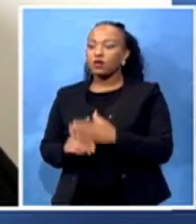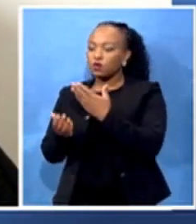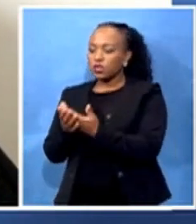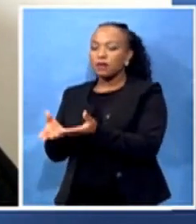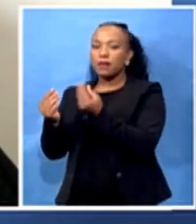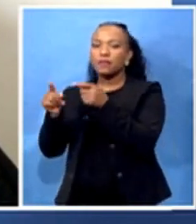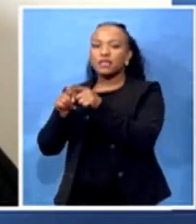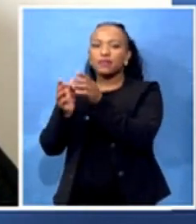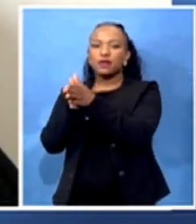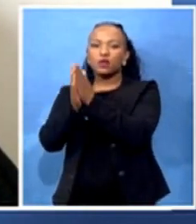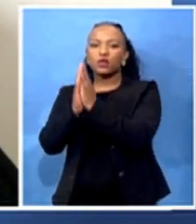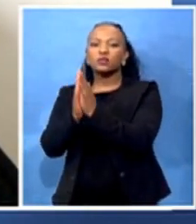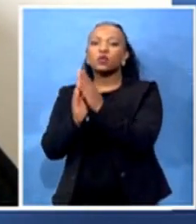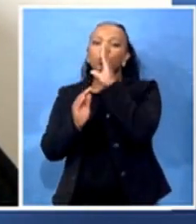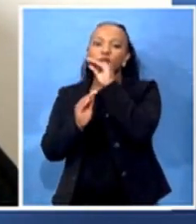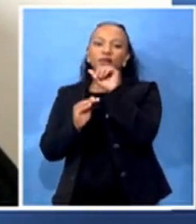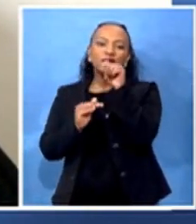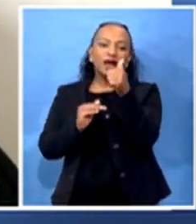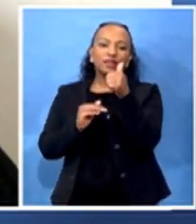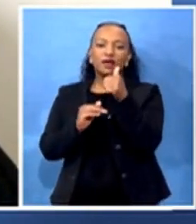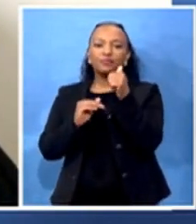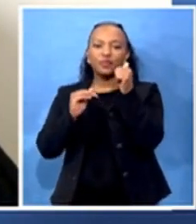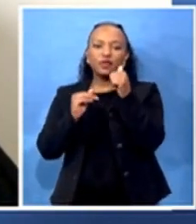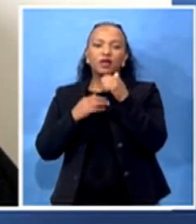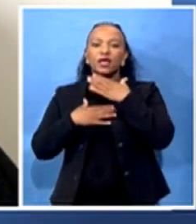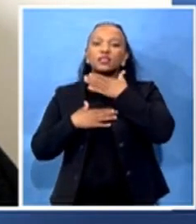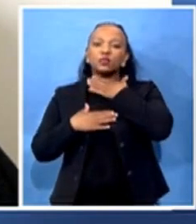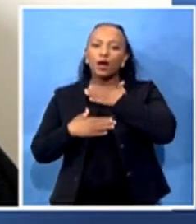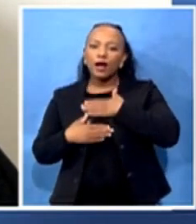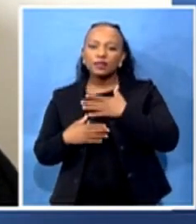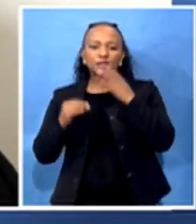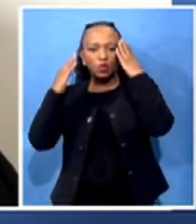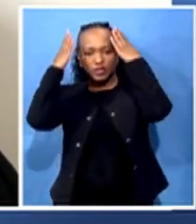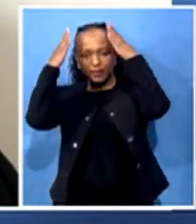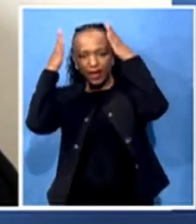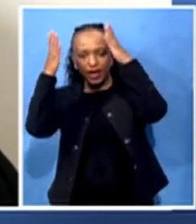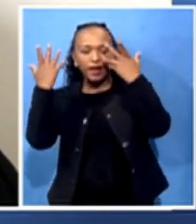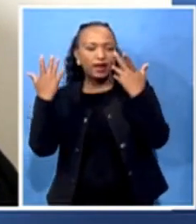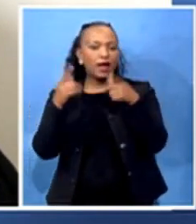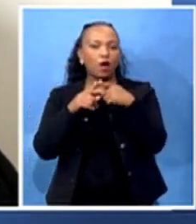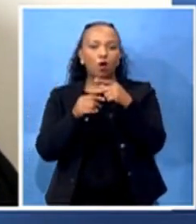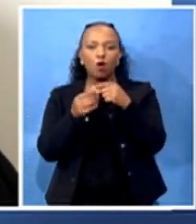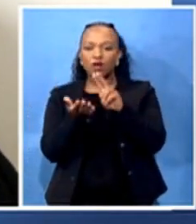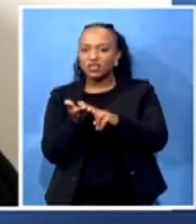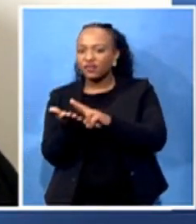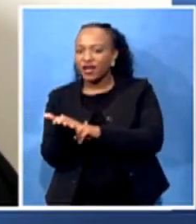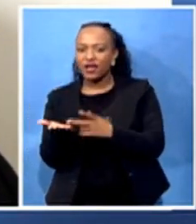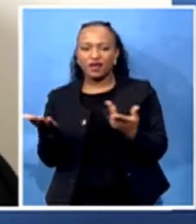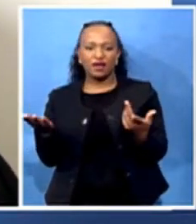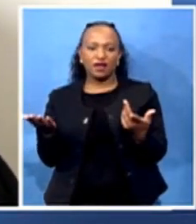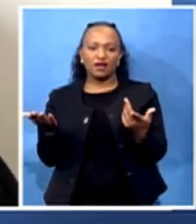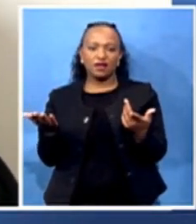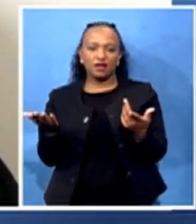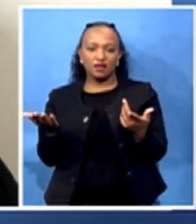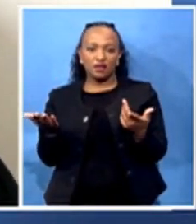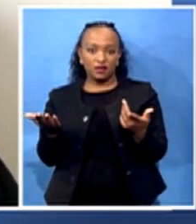Ishiswati or Isindebele or even Chivenda. Are there any intentions to